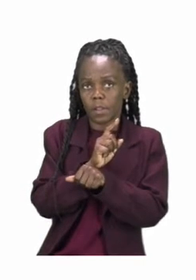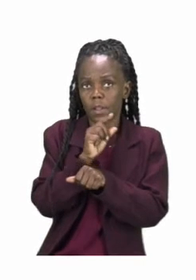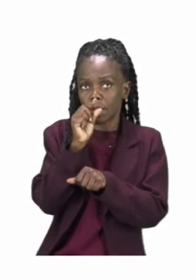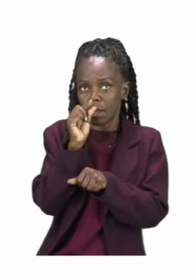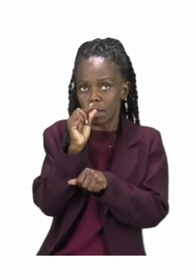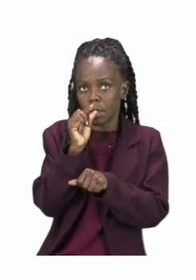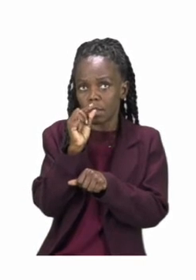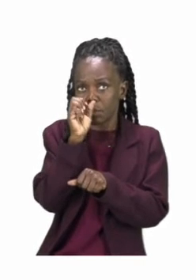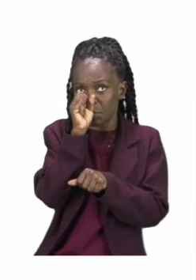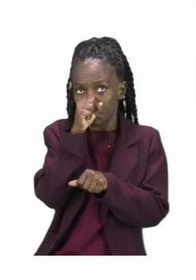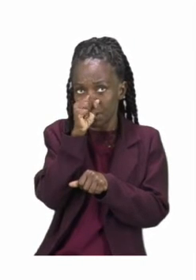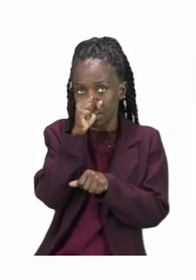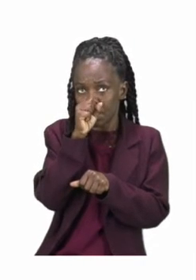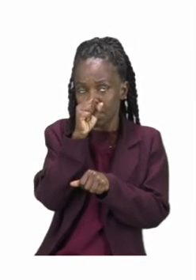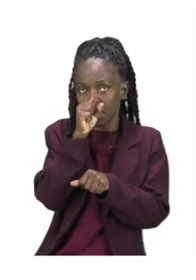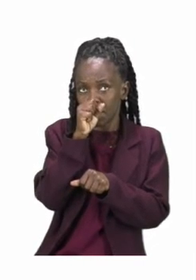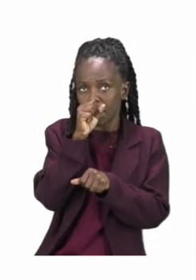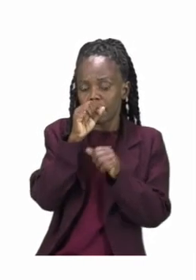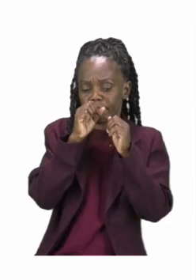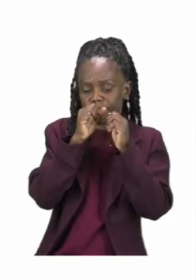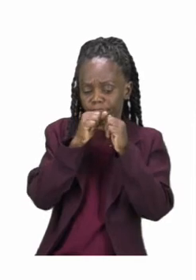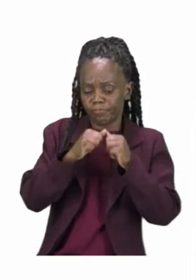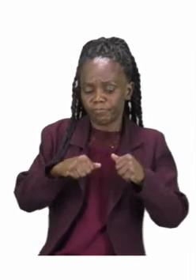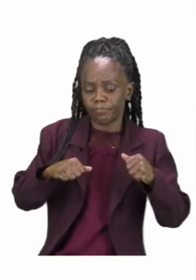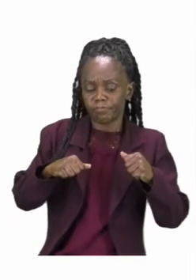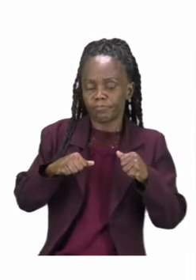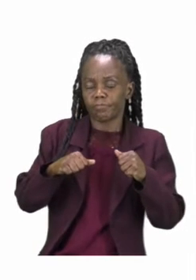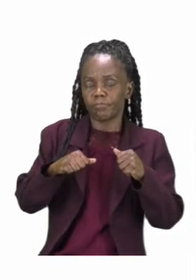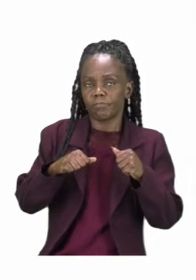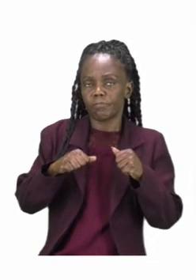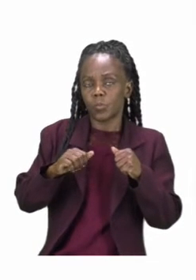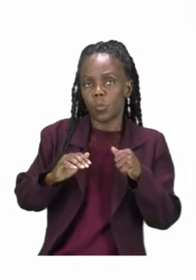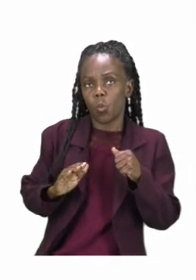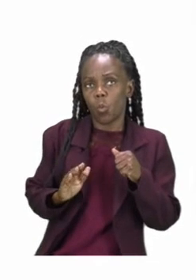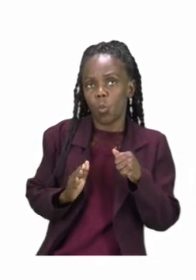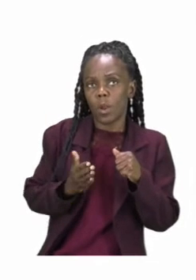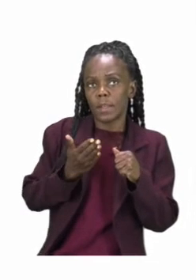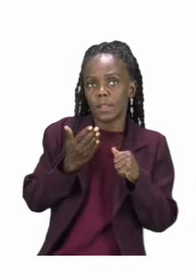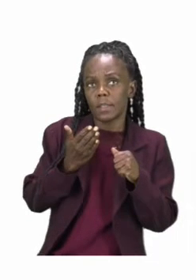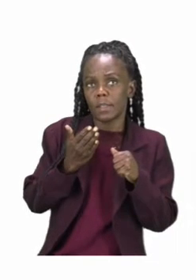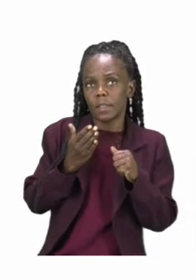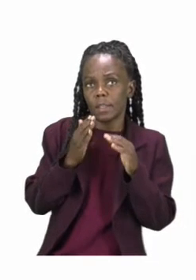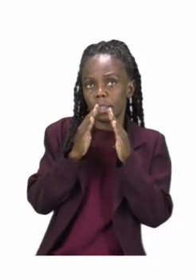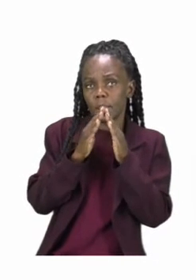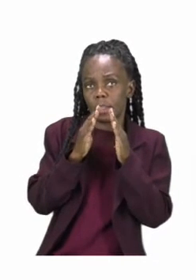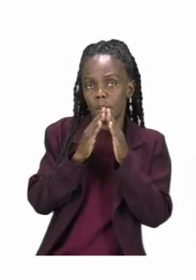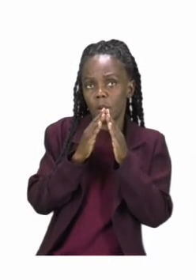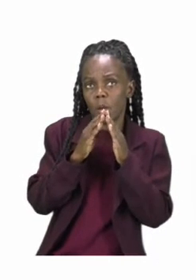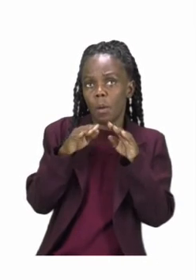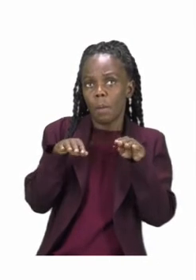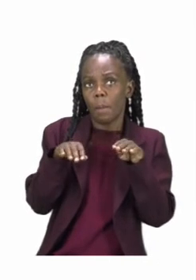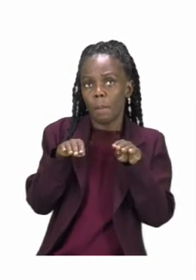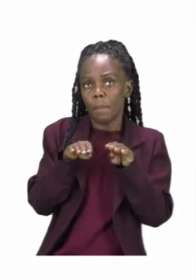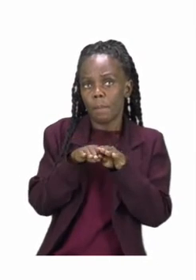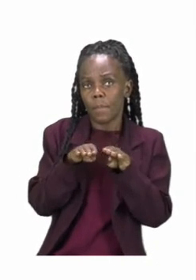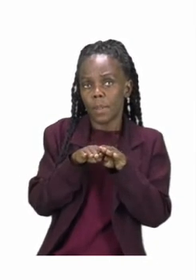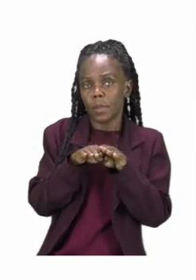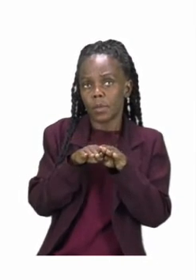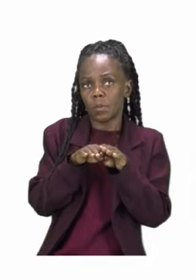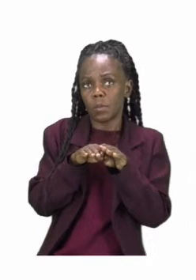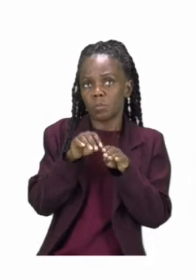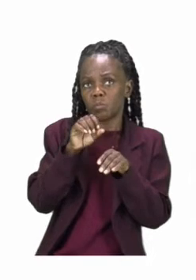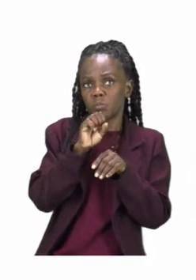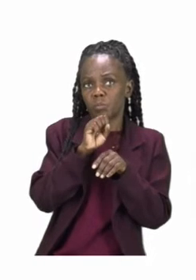he wanted his house made out of straw. The second little